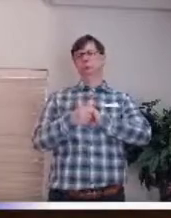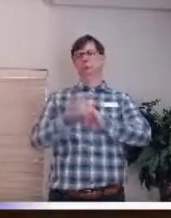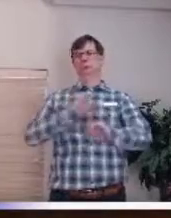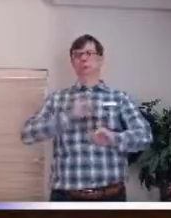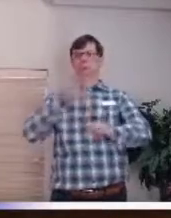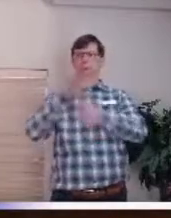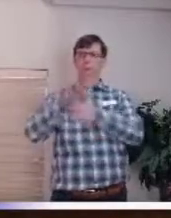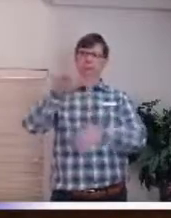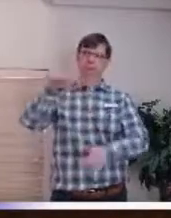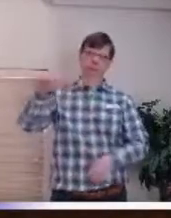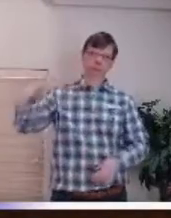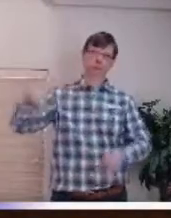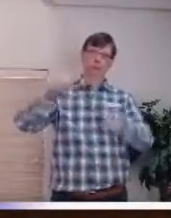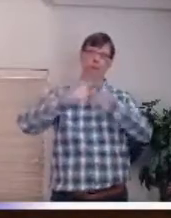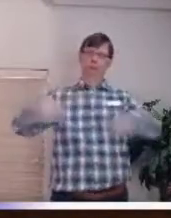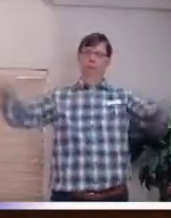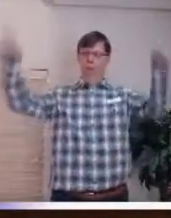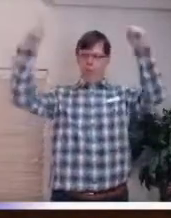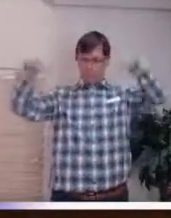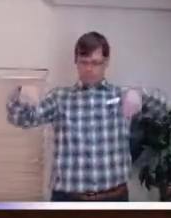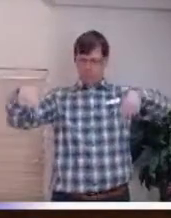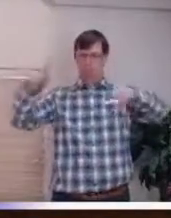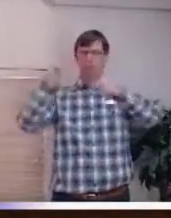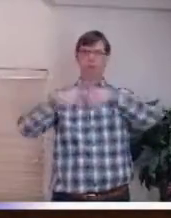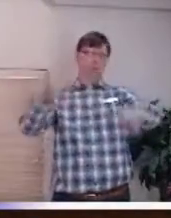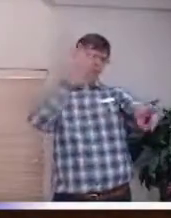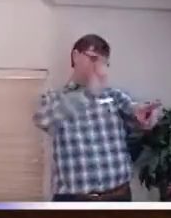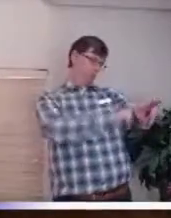is present right here and right now.